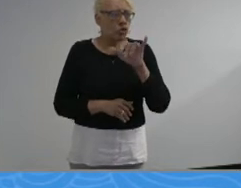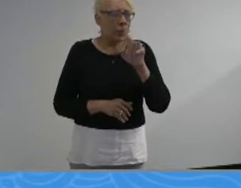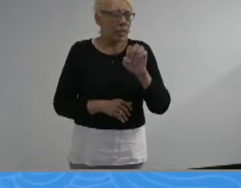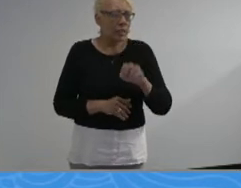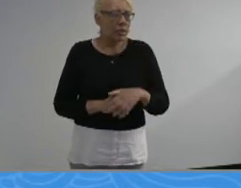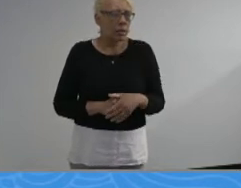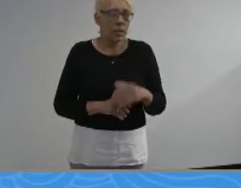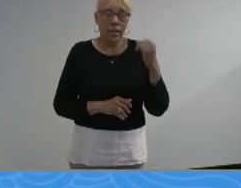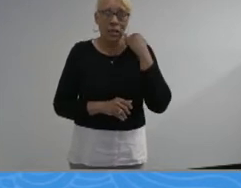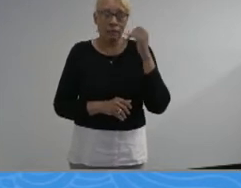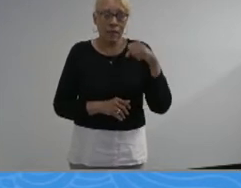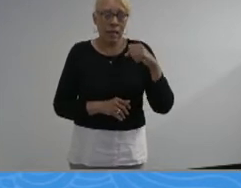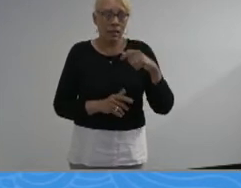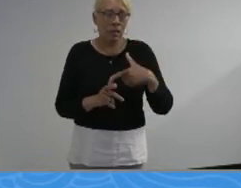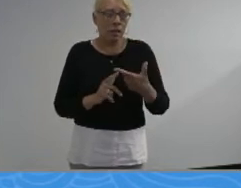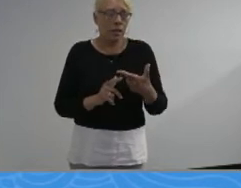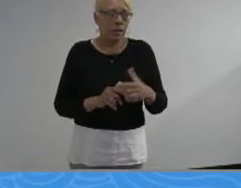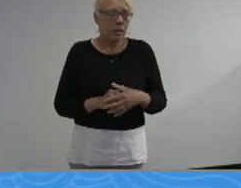If so,